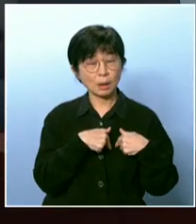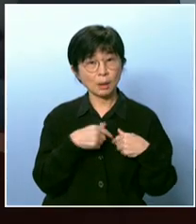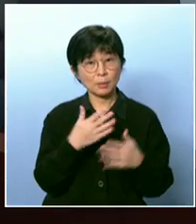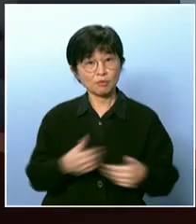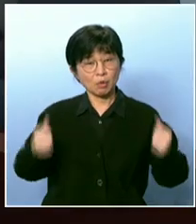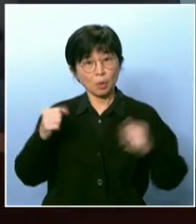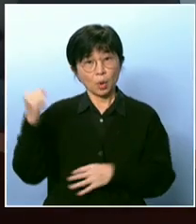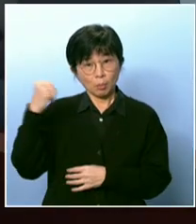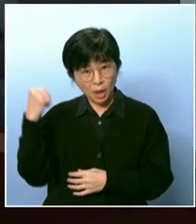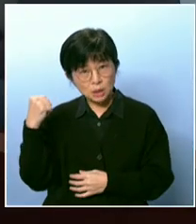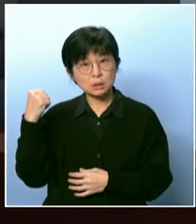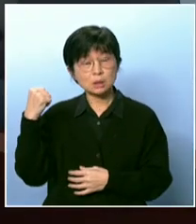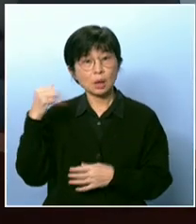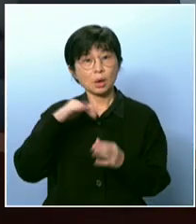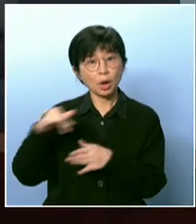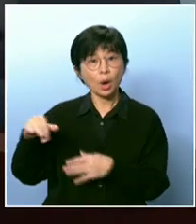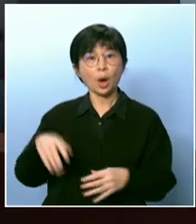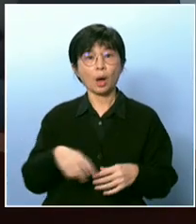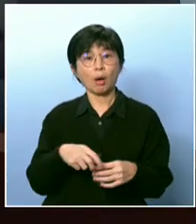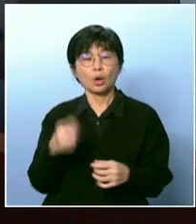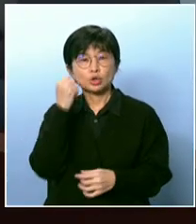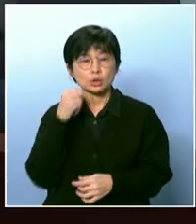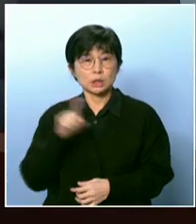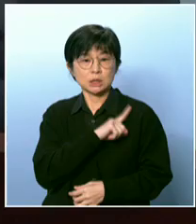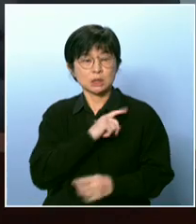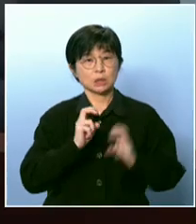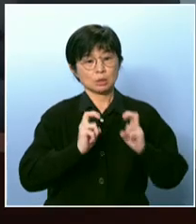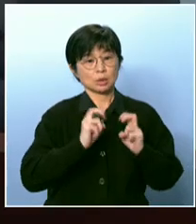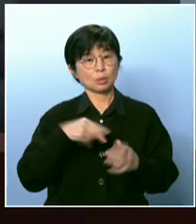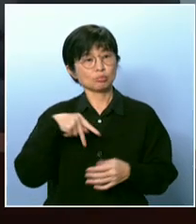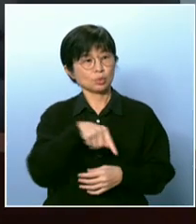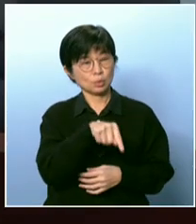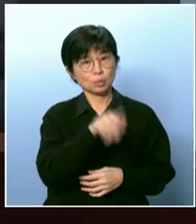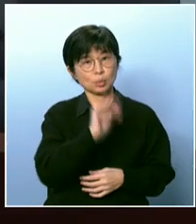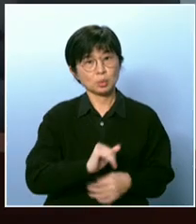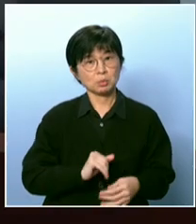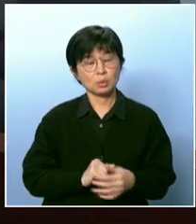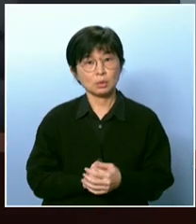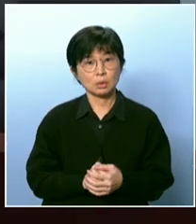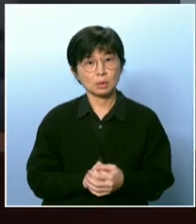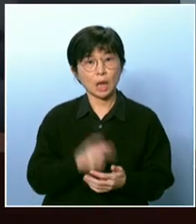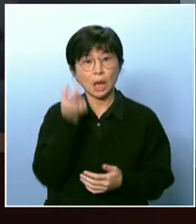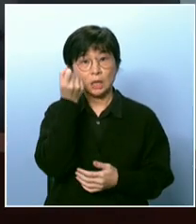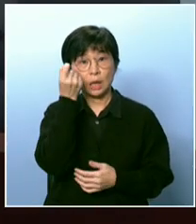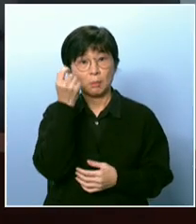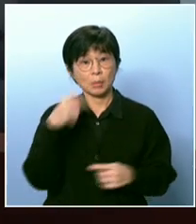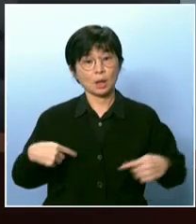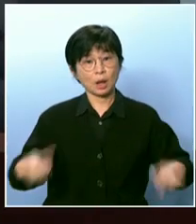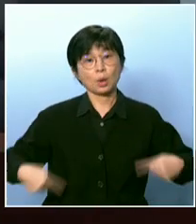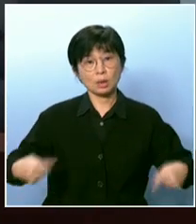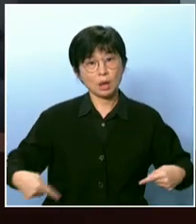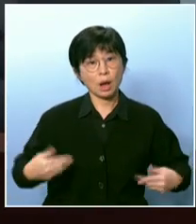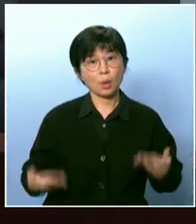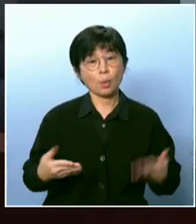home for the elderly, because you wouldn't have people coming in and out. But with